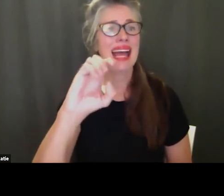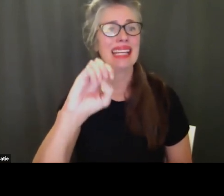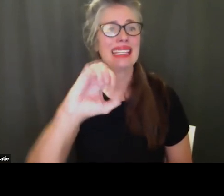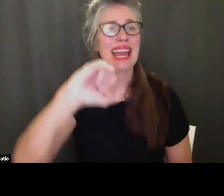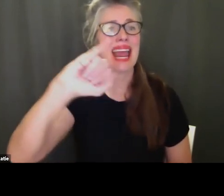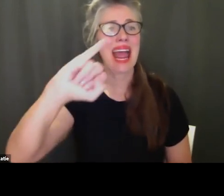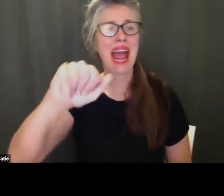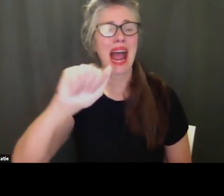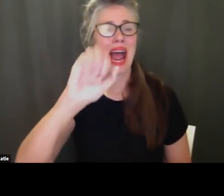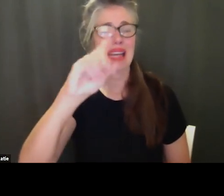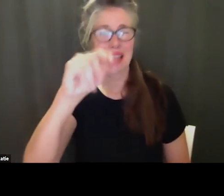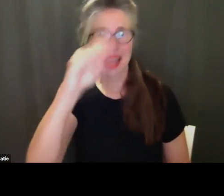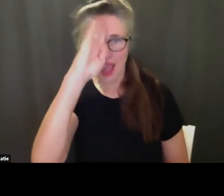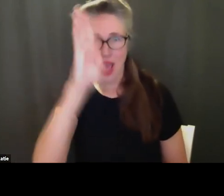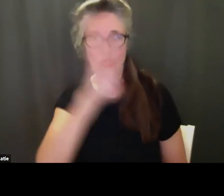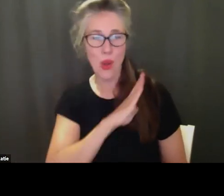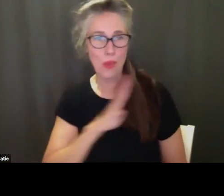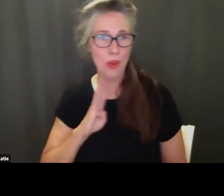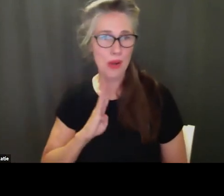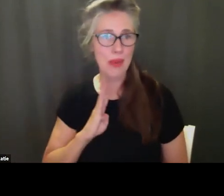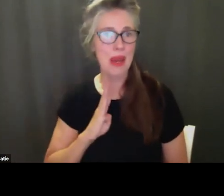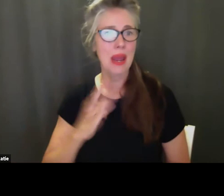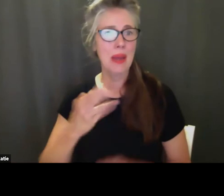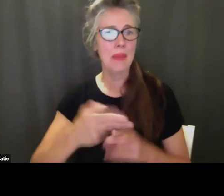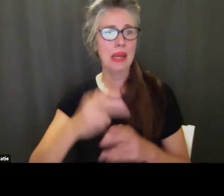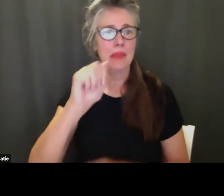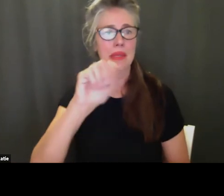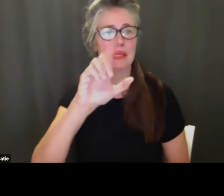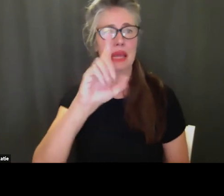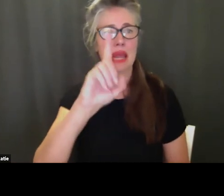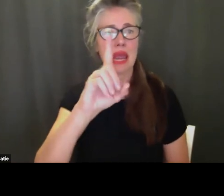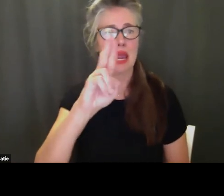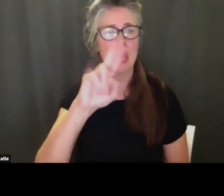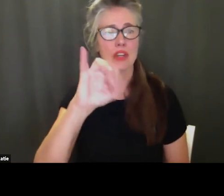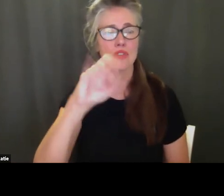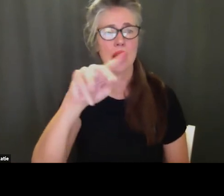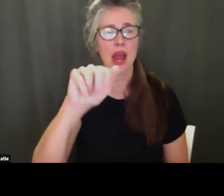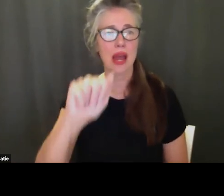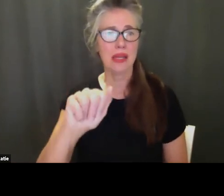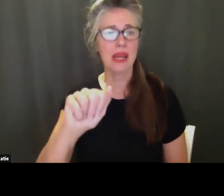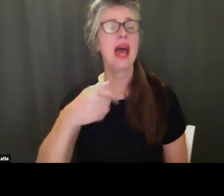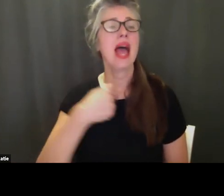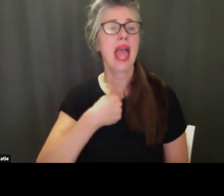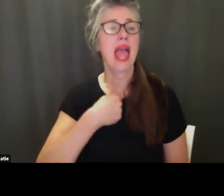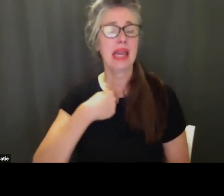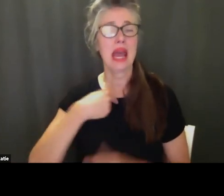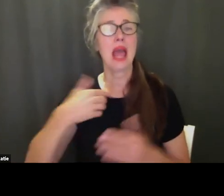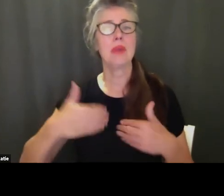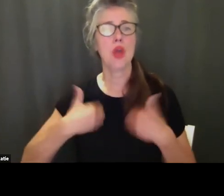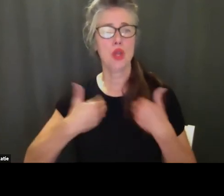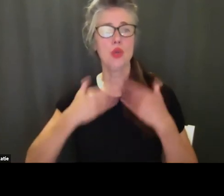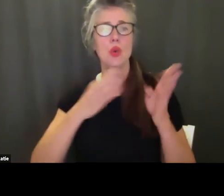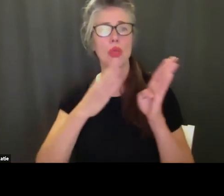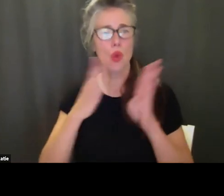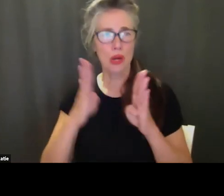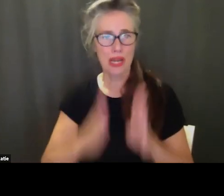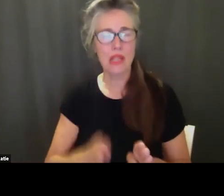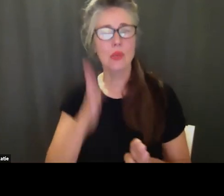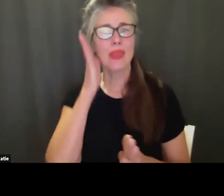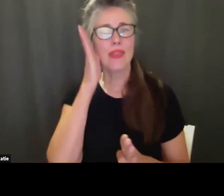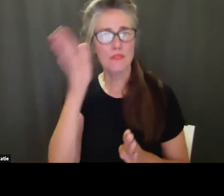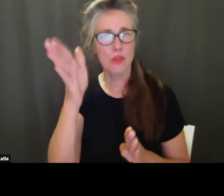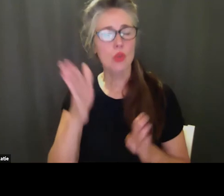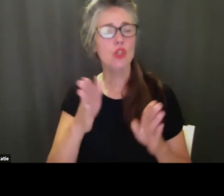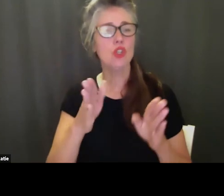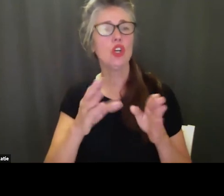Hello, school board members. My name is Adriana Tejada Sanchez, and I'm the Santa Barbara Youth Organizer with Future Leaders of America. I'm here to